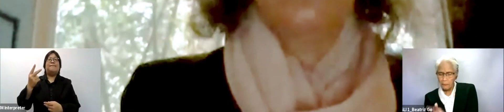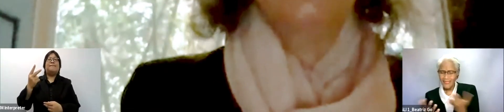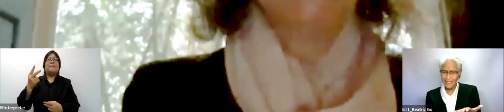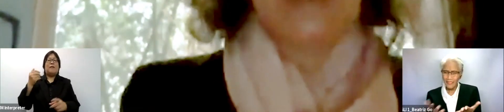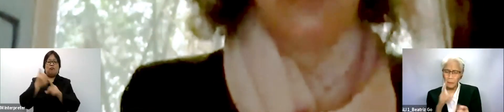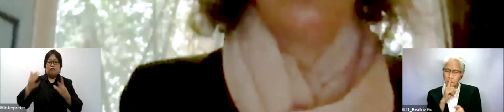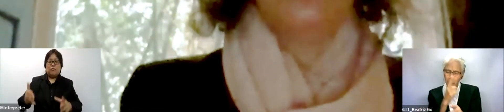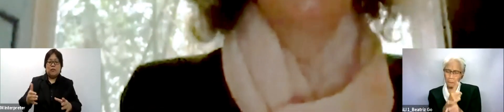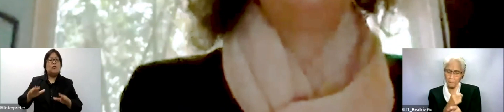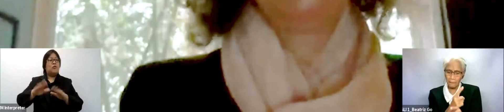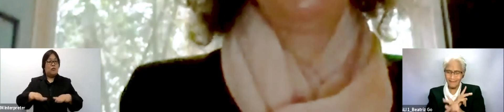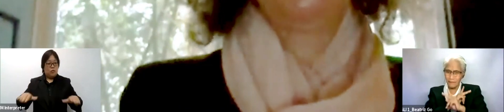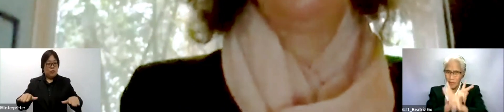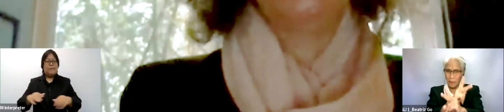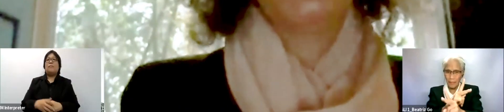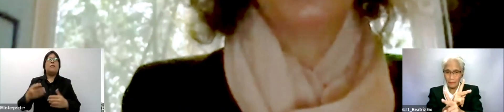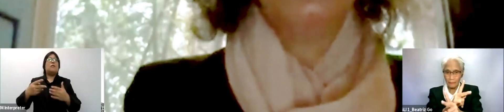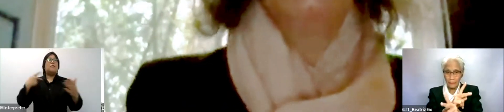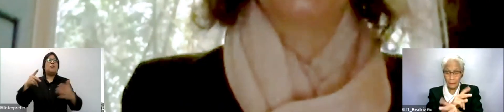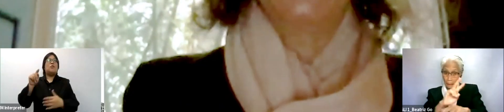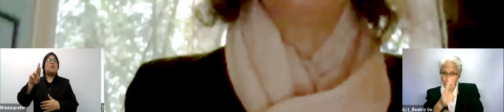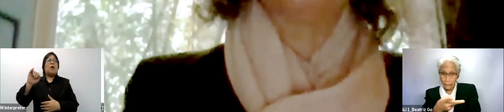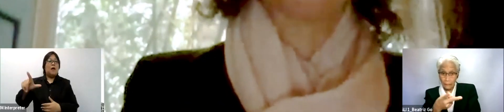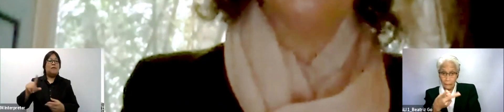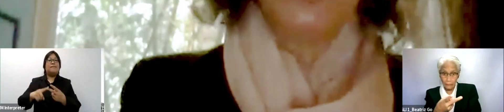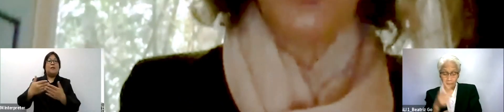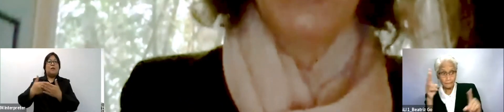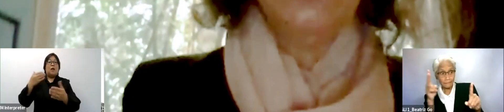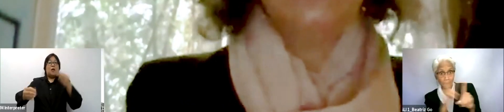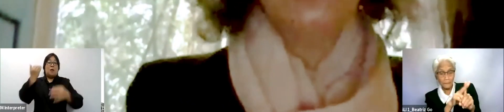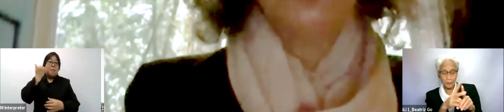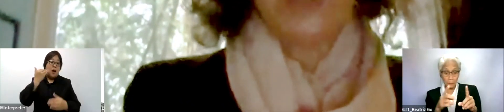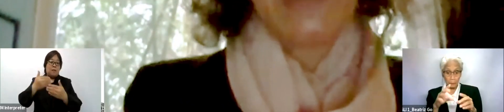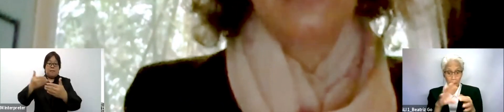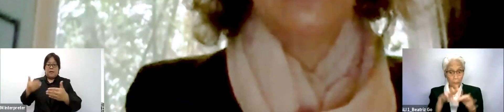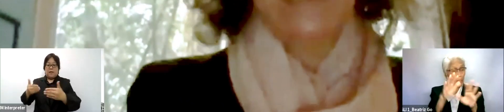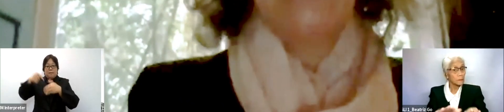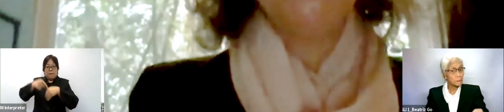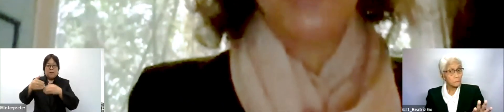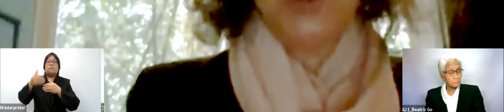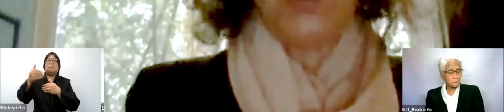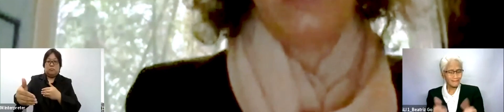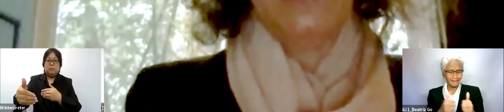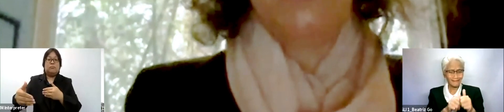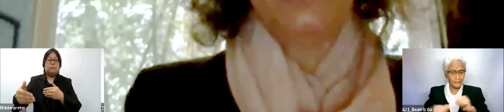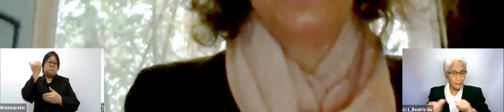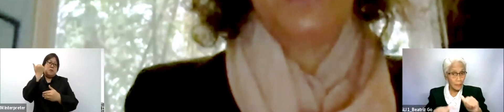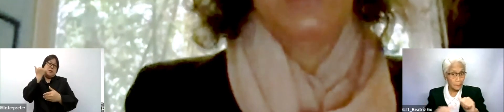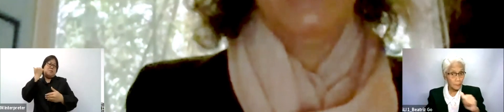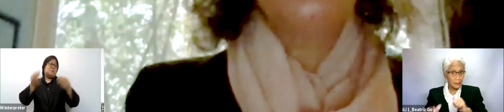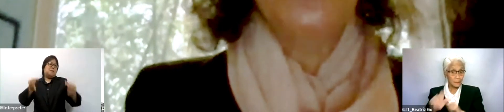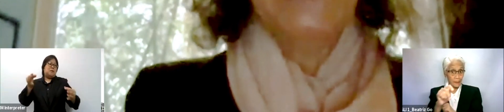prevent secondary victimization of children at a pre-trial, trial, and post-trial